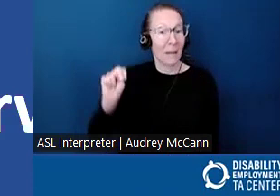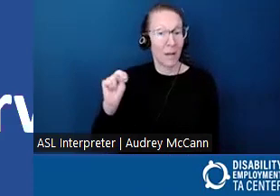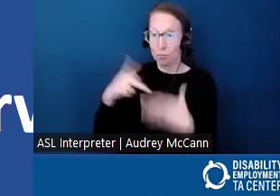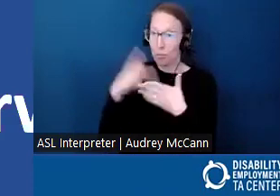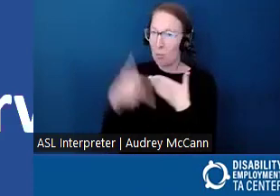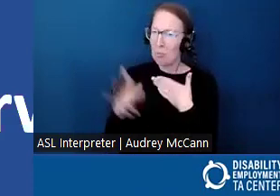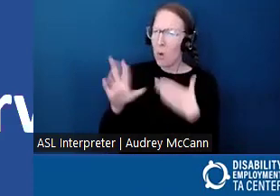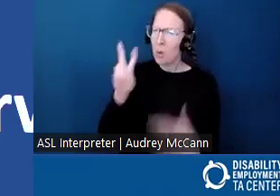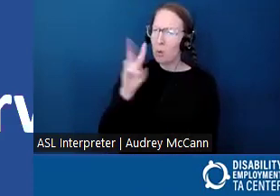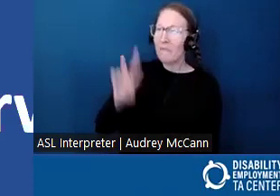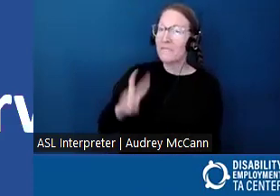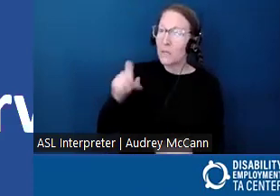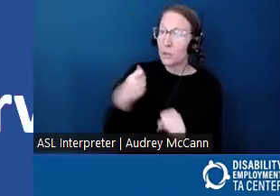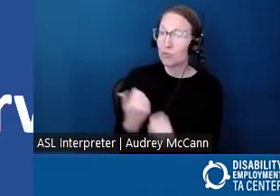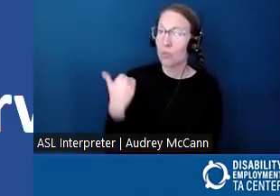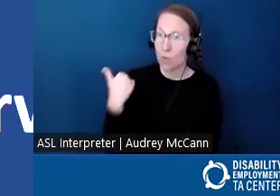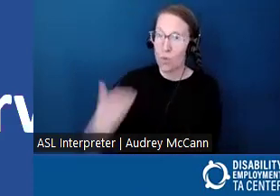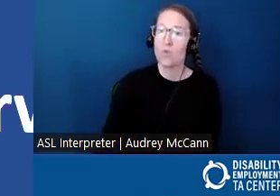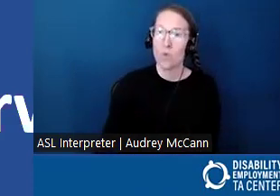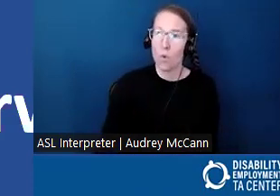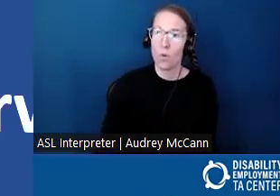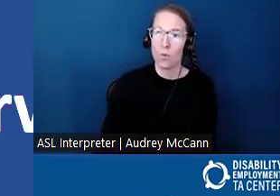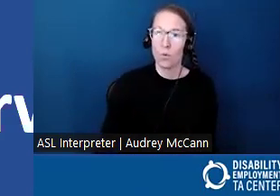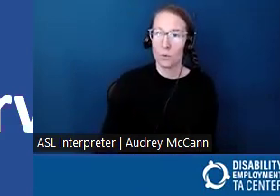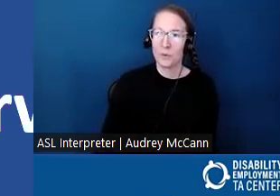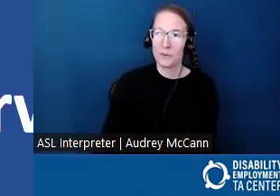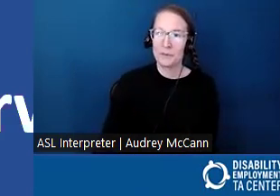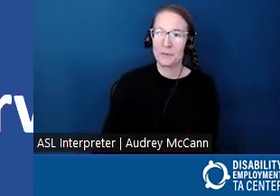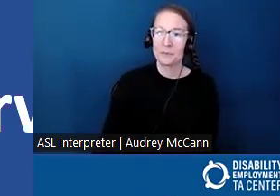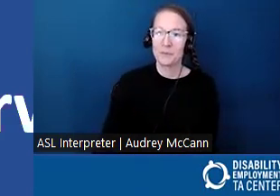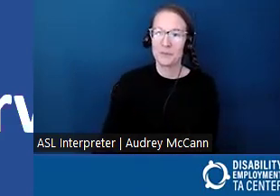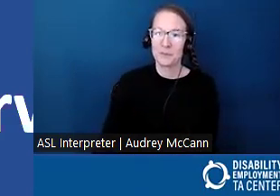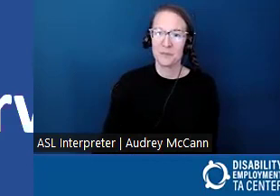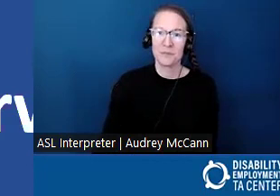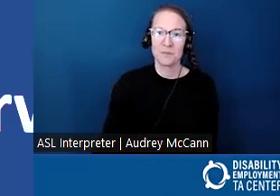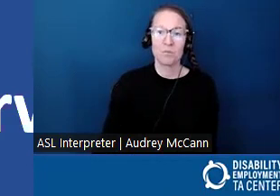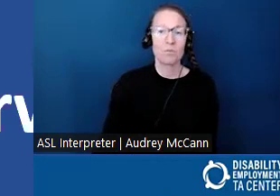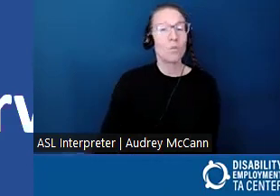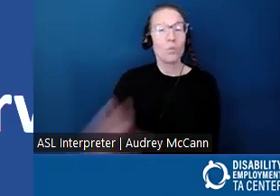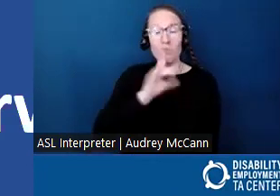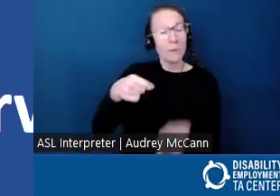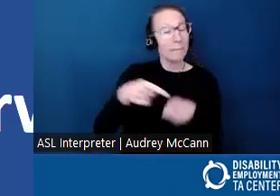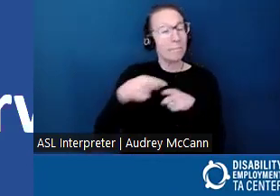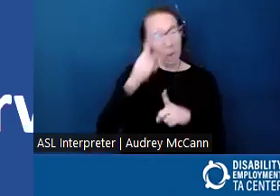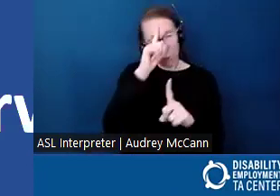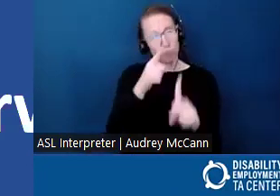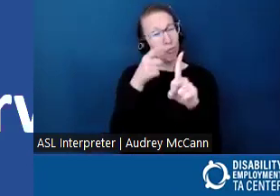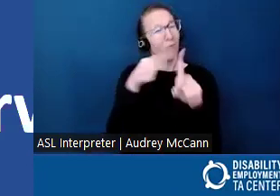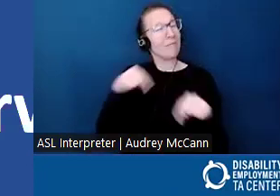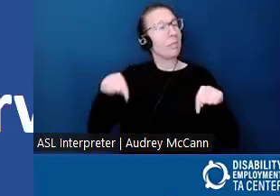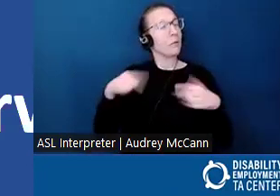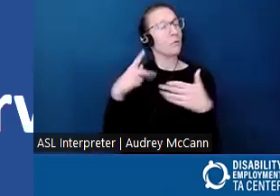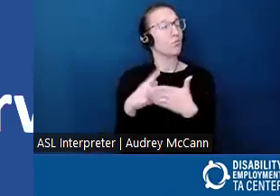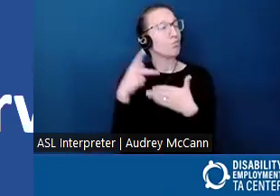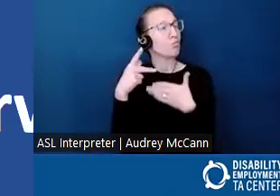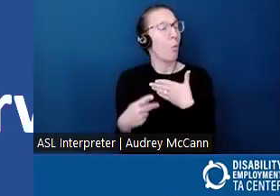about 2.5 years ago. And the main goal of this program, or the main